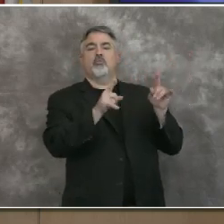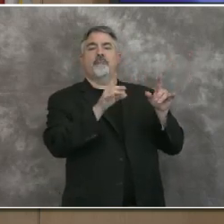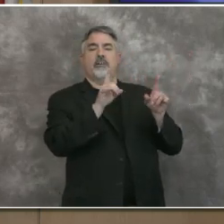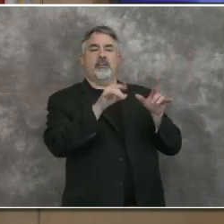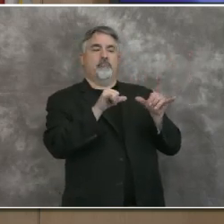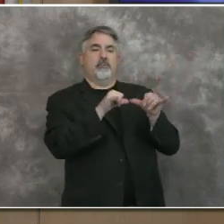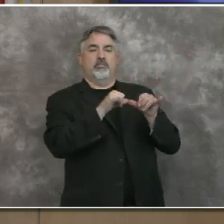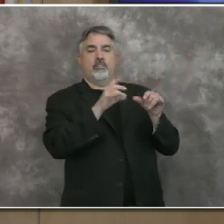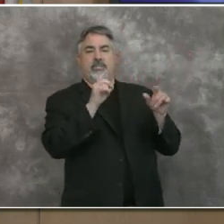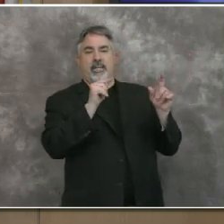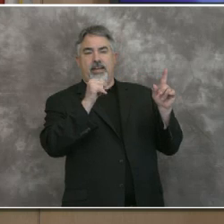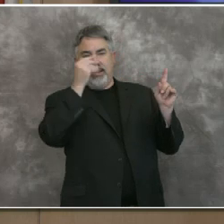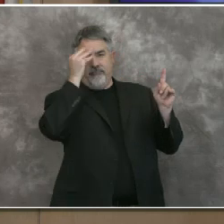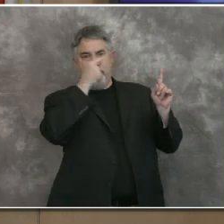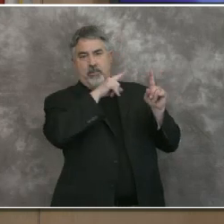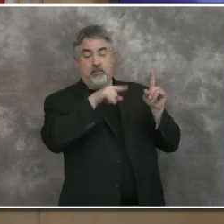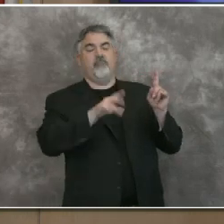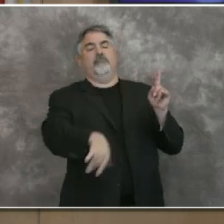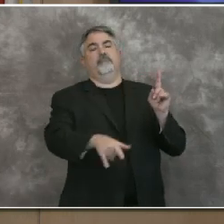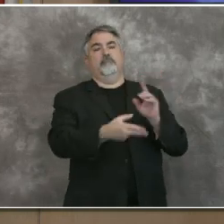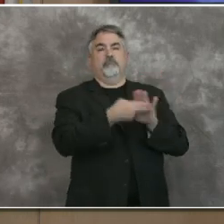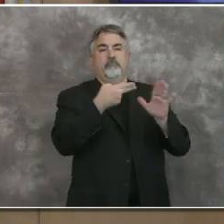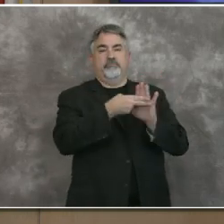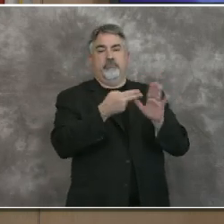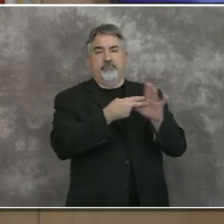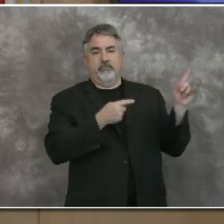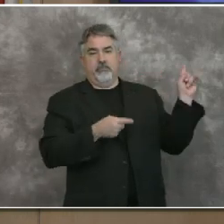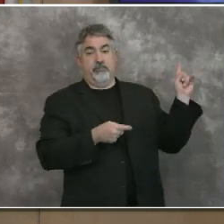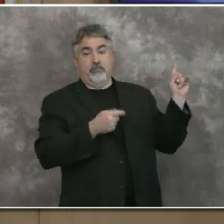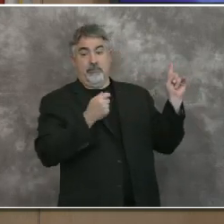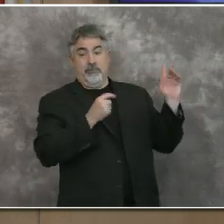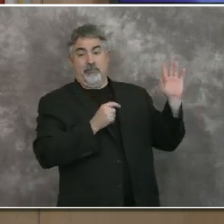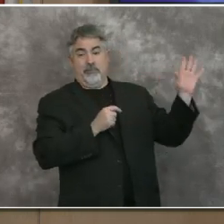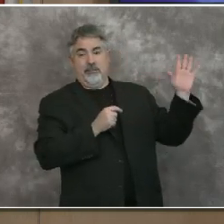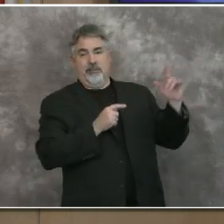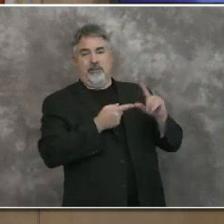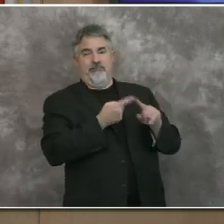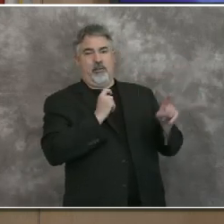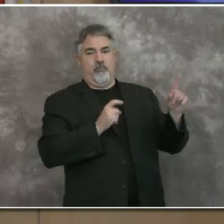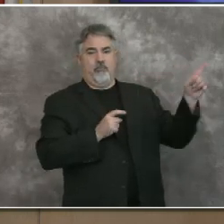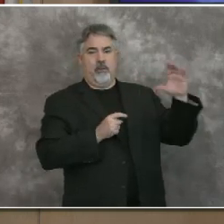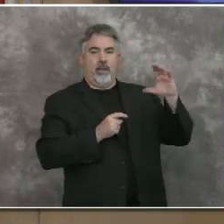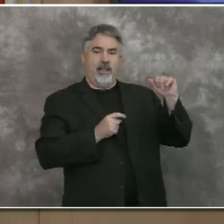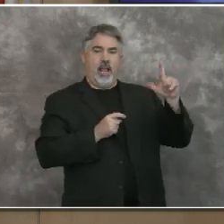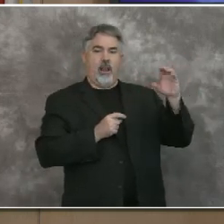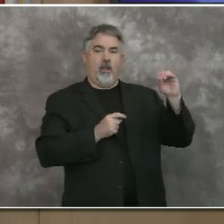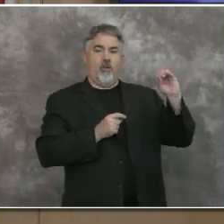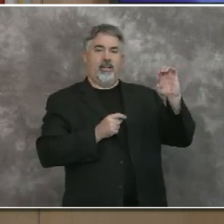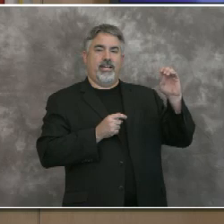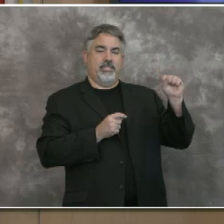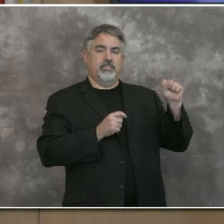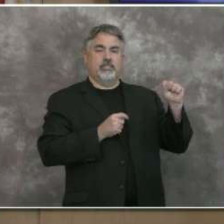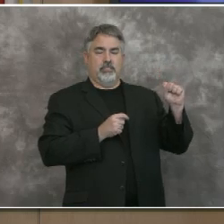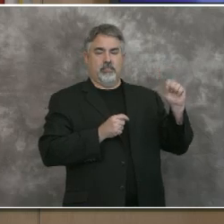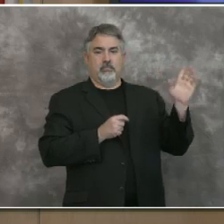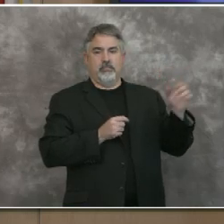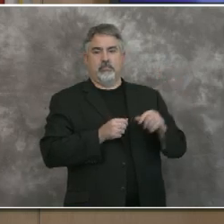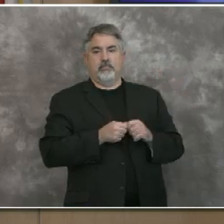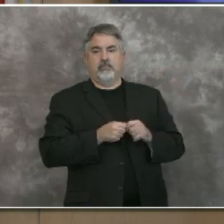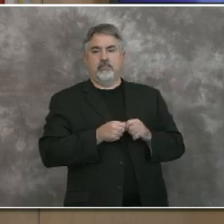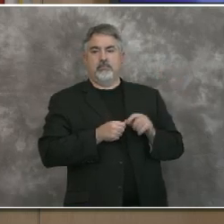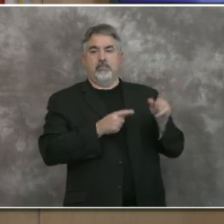are using data from the Cal OES system that comes directly from death